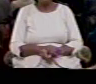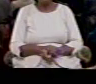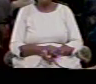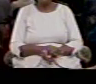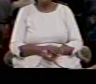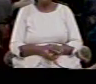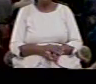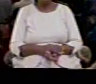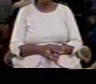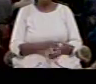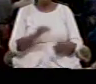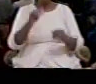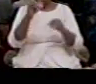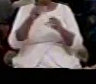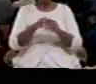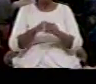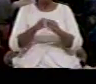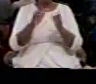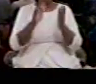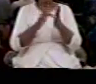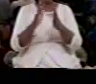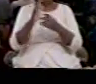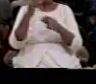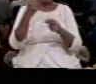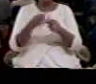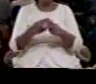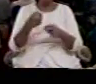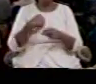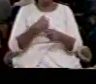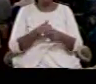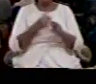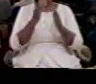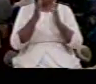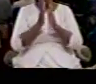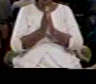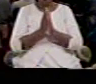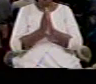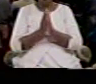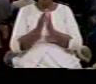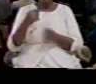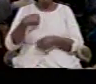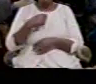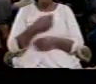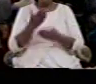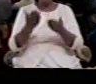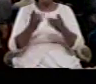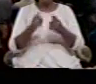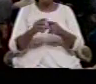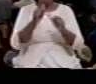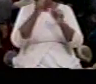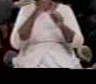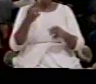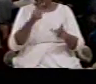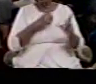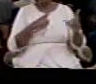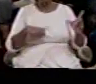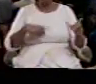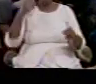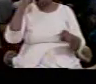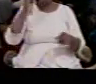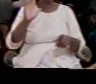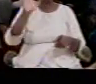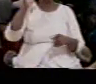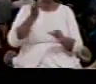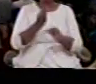In Jesus' name we pray. Want to bless the Lord for his faithfulness